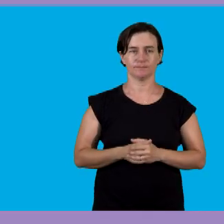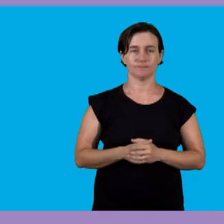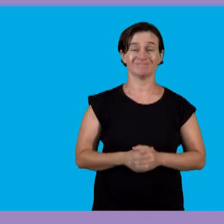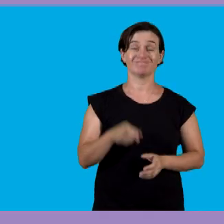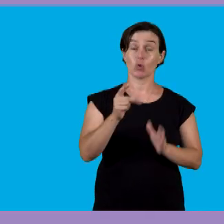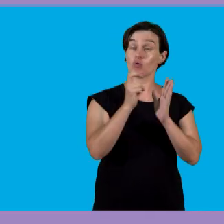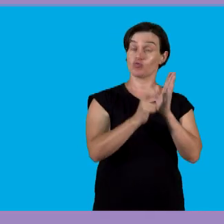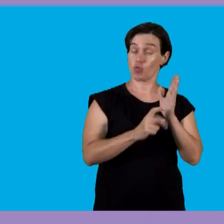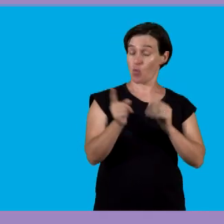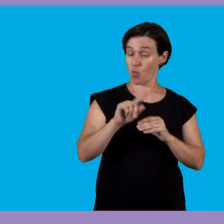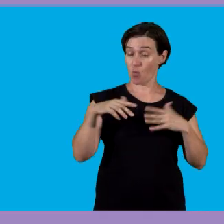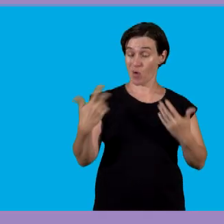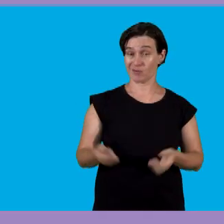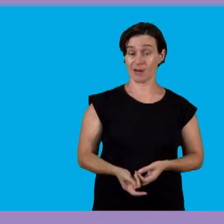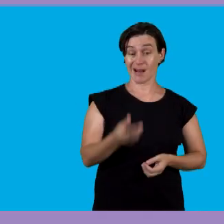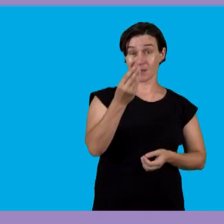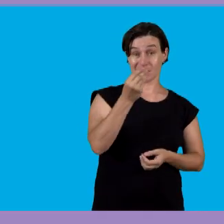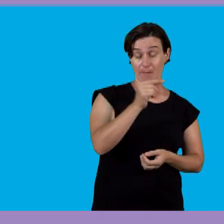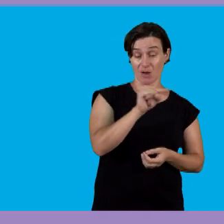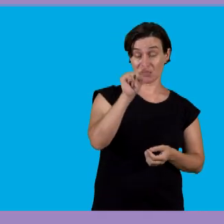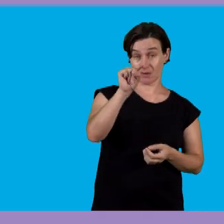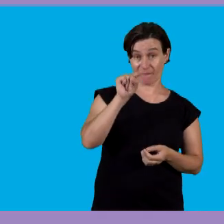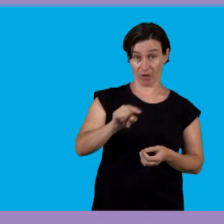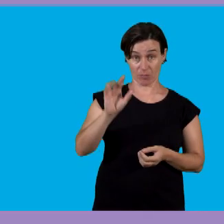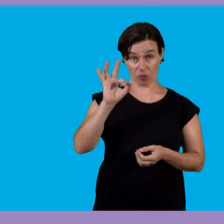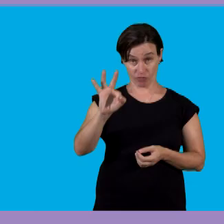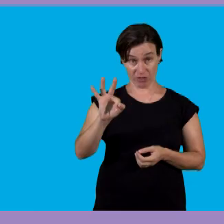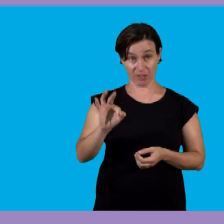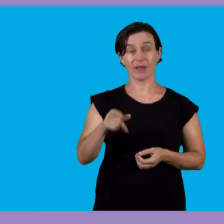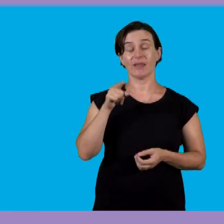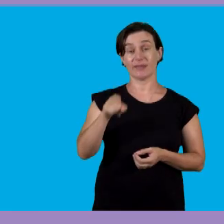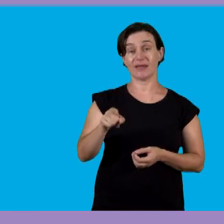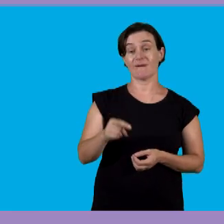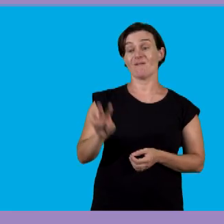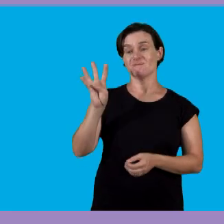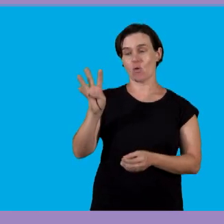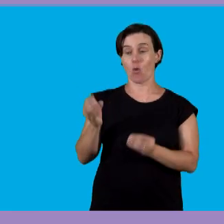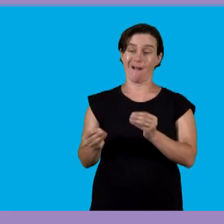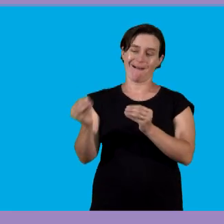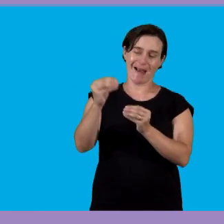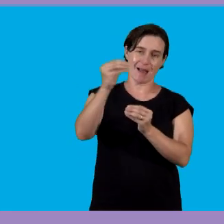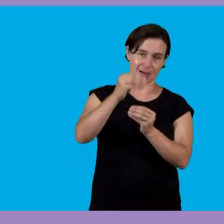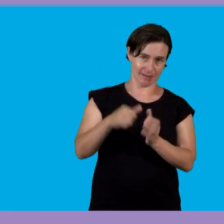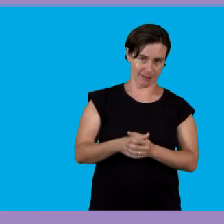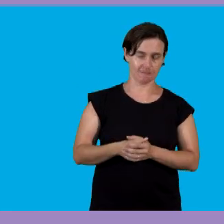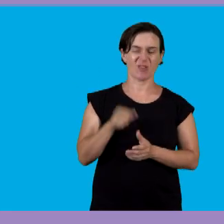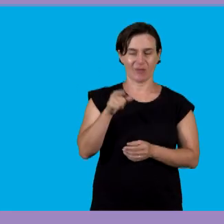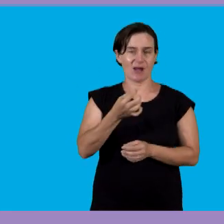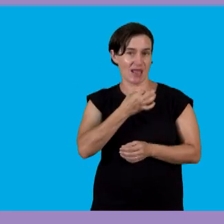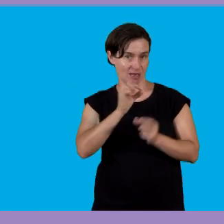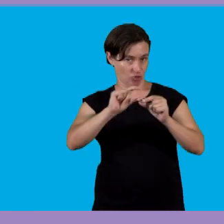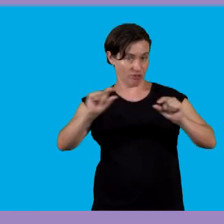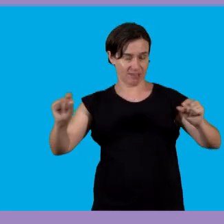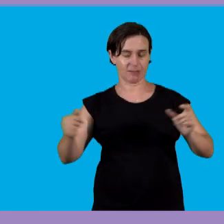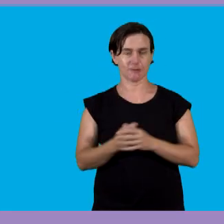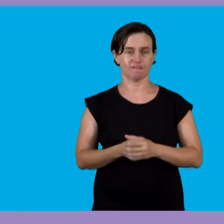the rule is that a number is divided by 3 and then 4 is added. So we are going to do that. So we can see